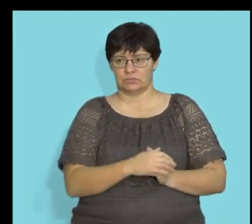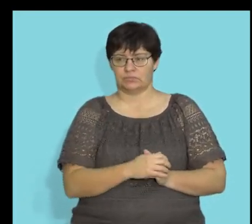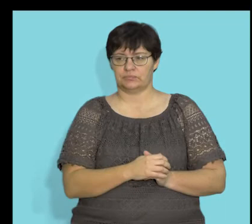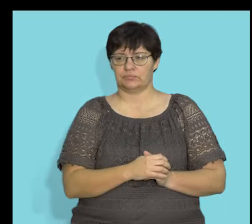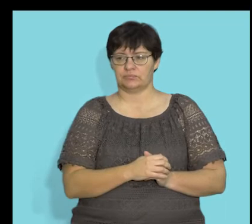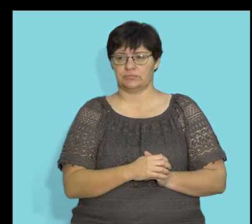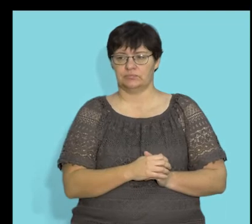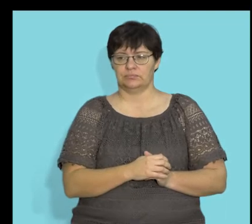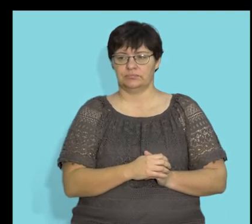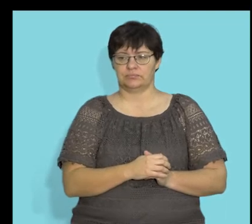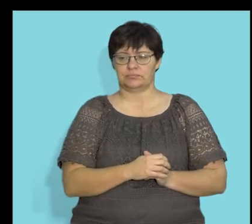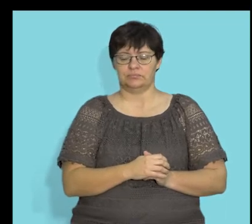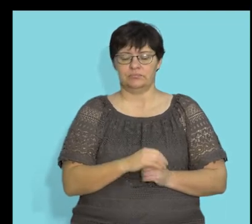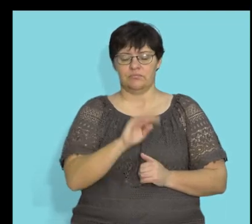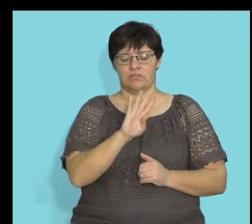2,